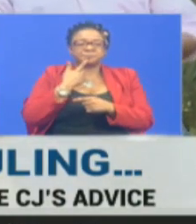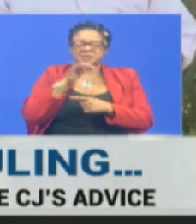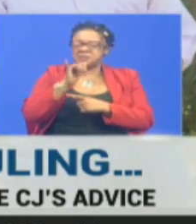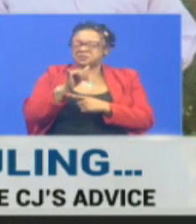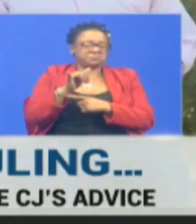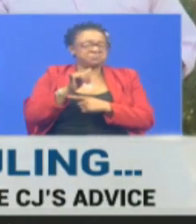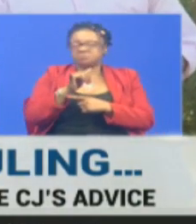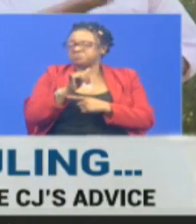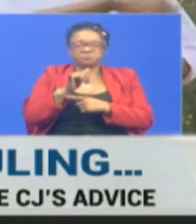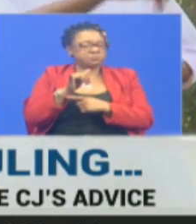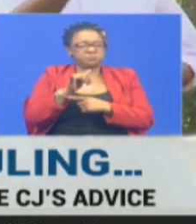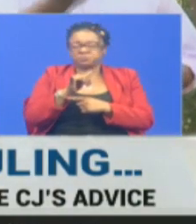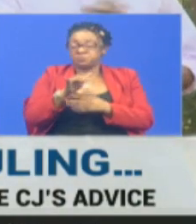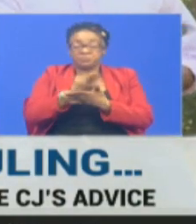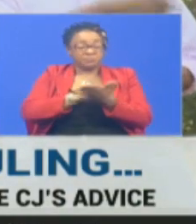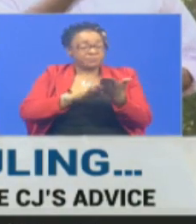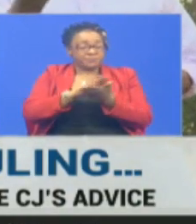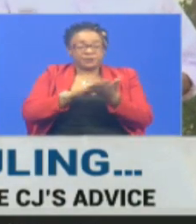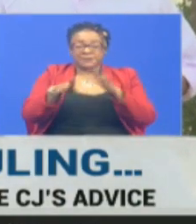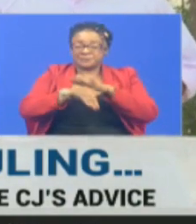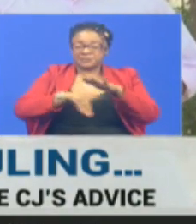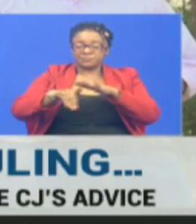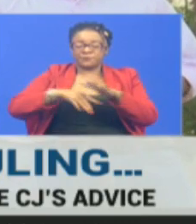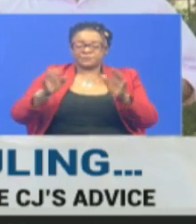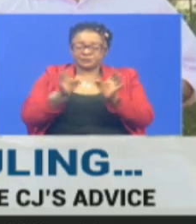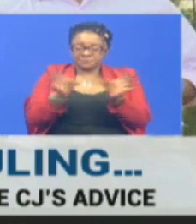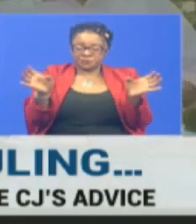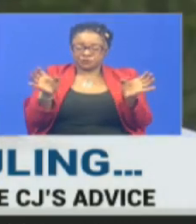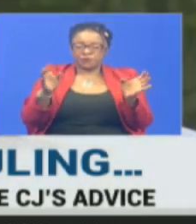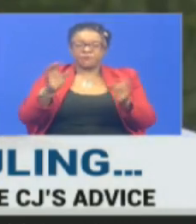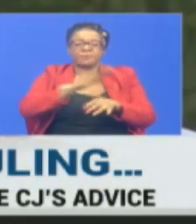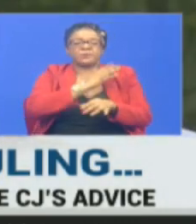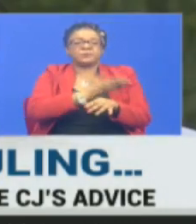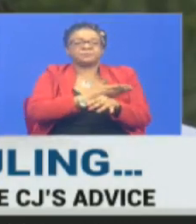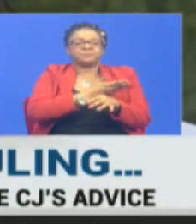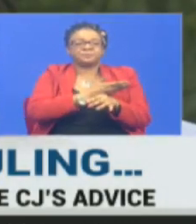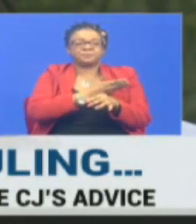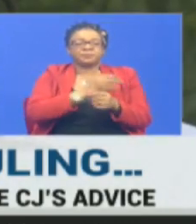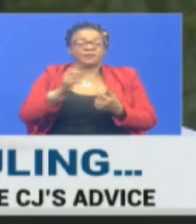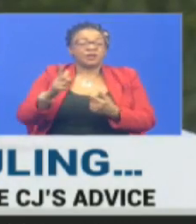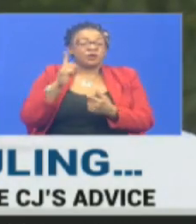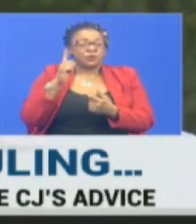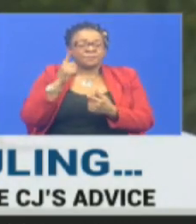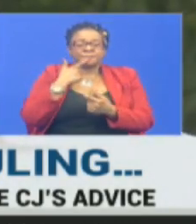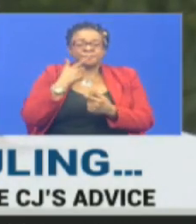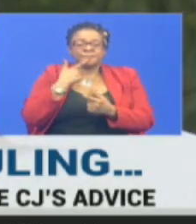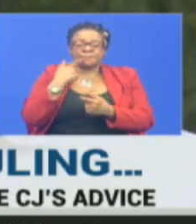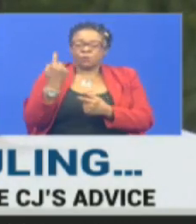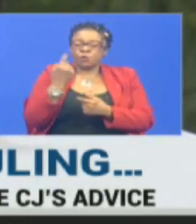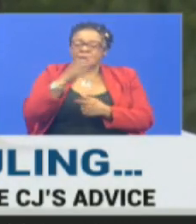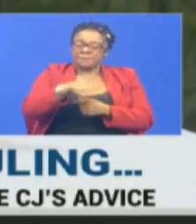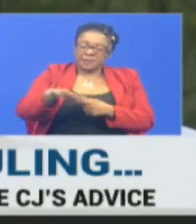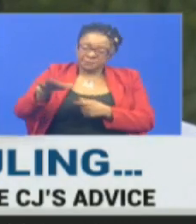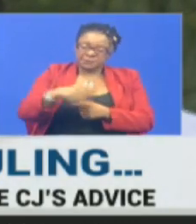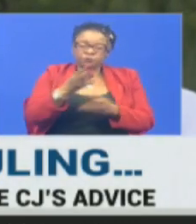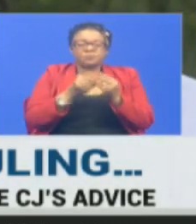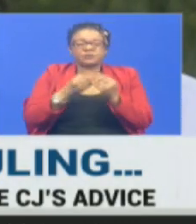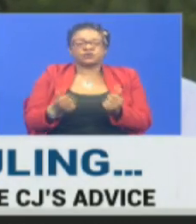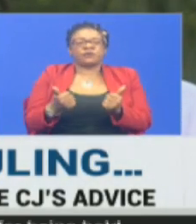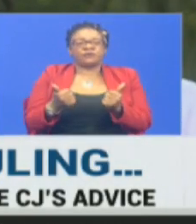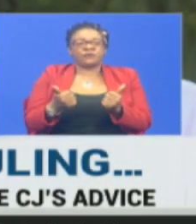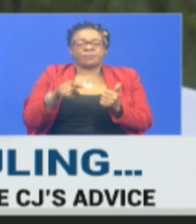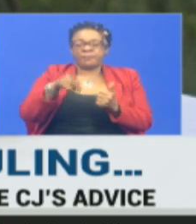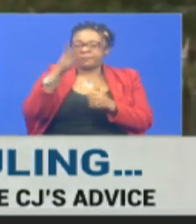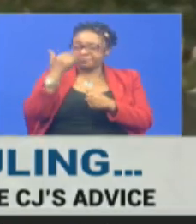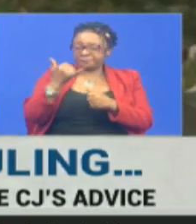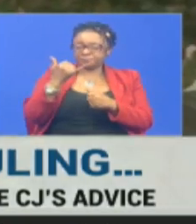necessary based on the principle of separation of powers. Now, the law says it's only Parliament that's going to be dissolved. And that's why